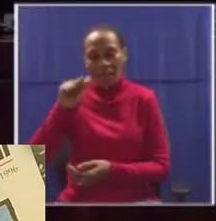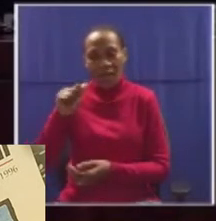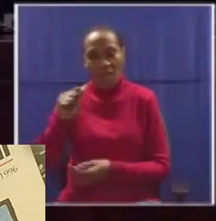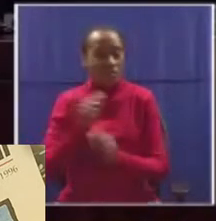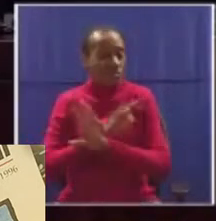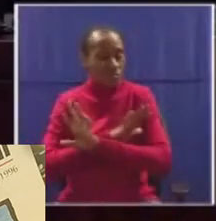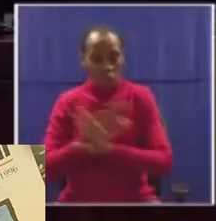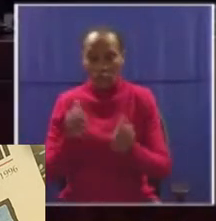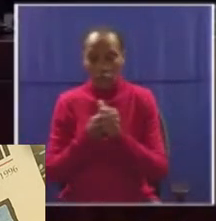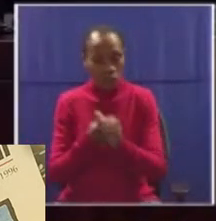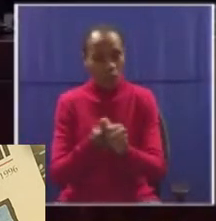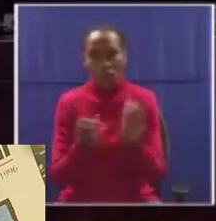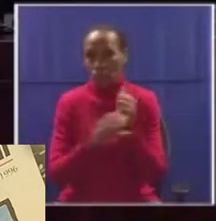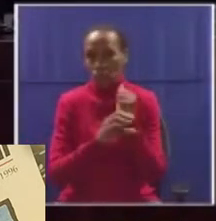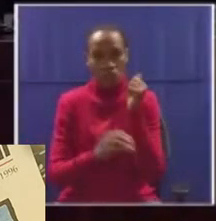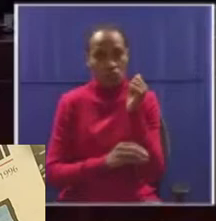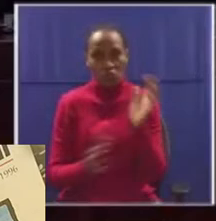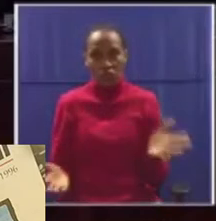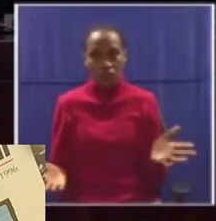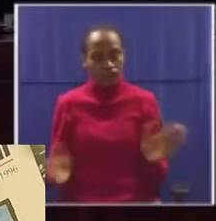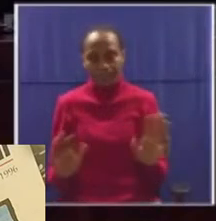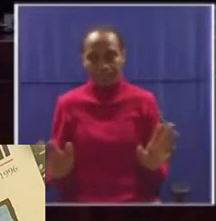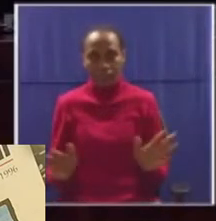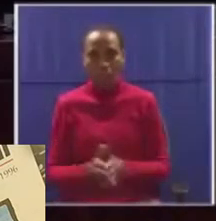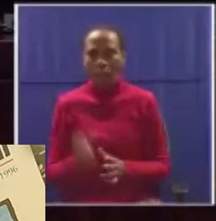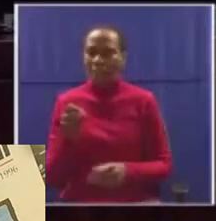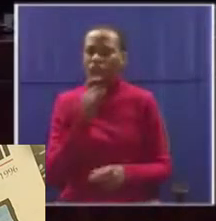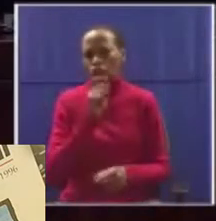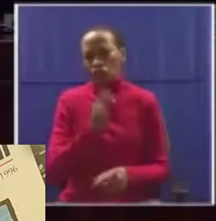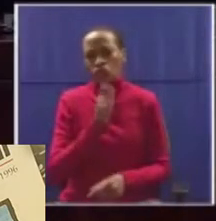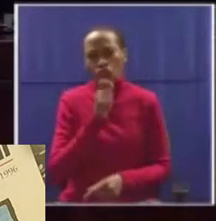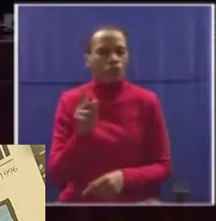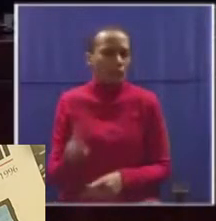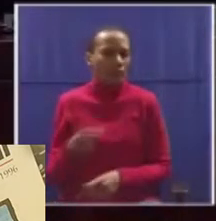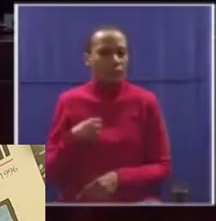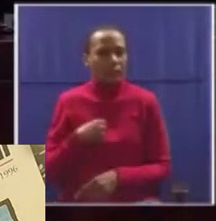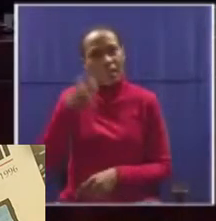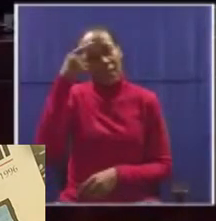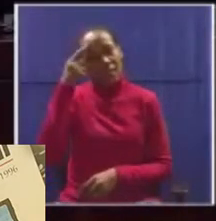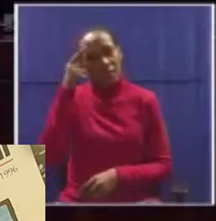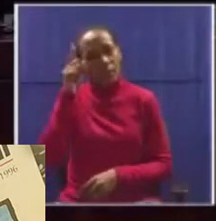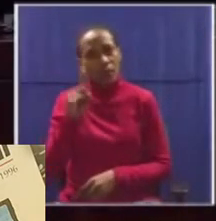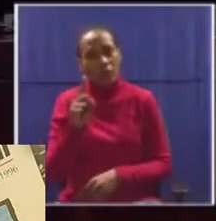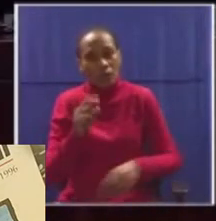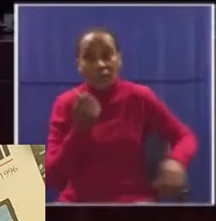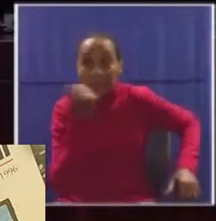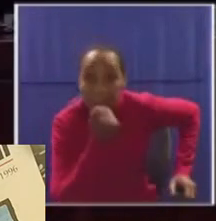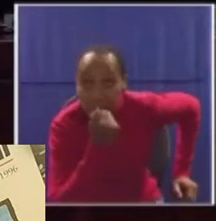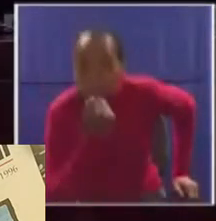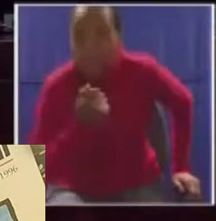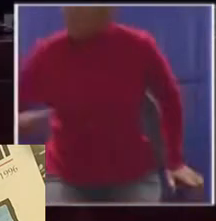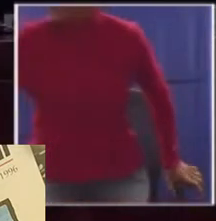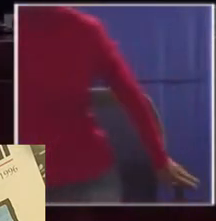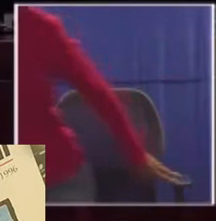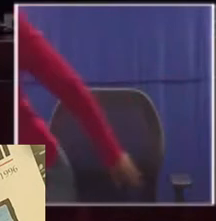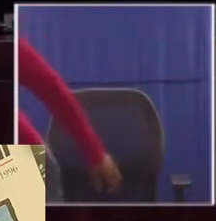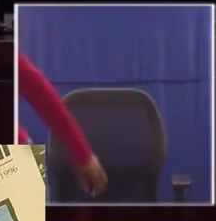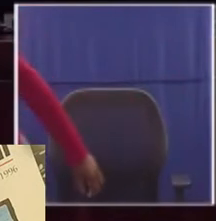unconstitutional but let us be honest I think the fact that the